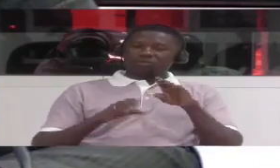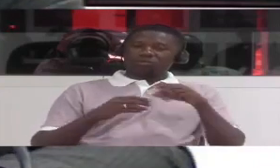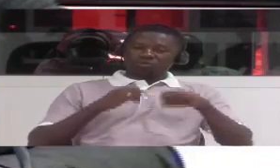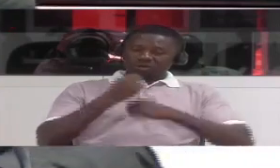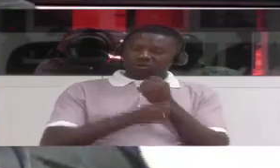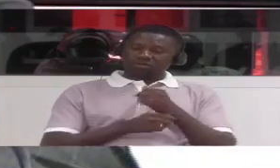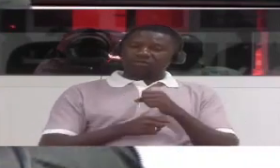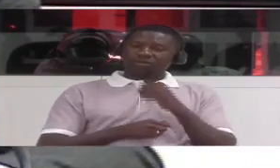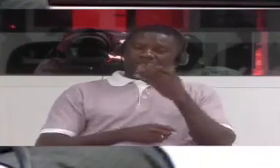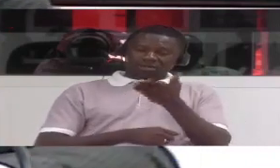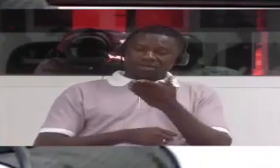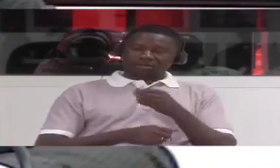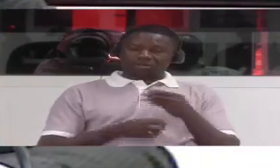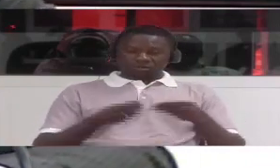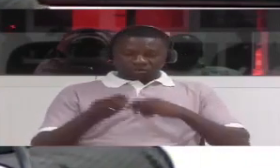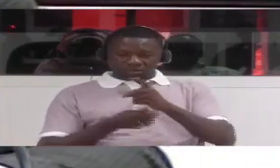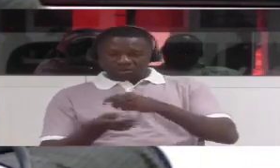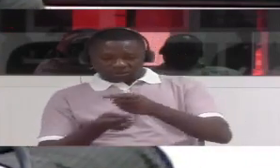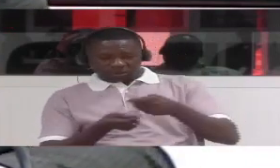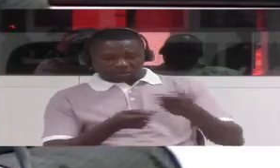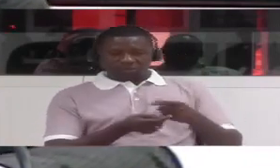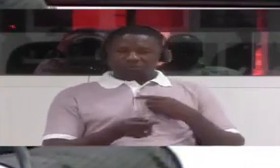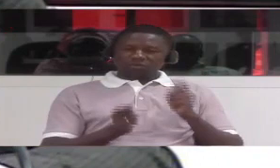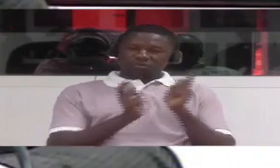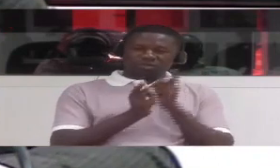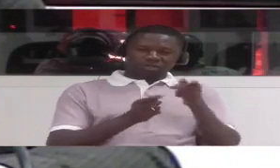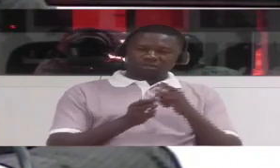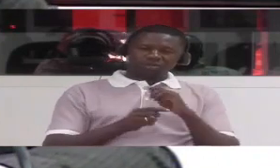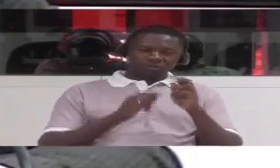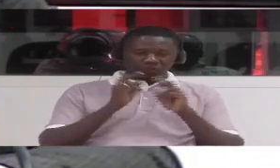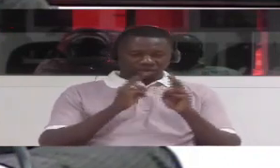him. We were talking just by the police station in Serekunda.